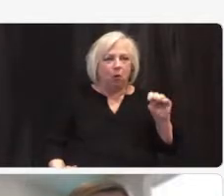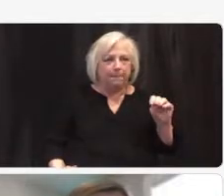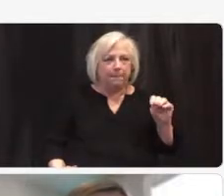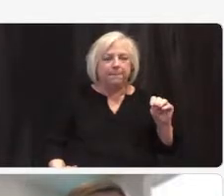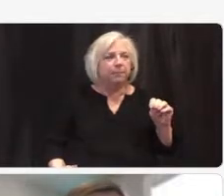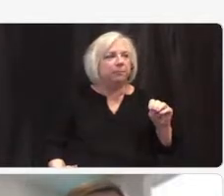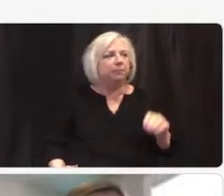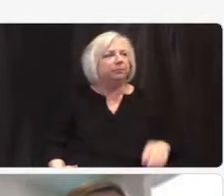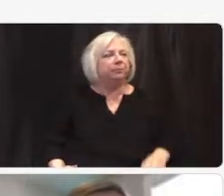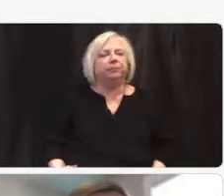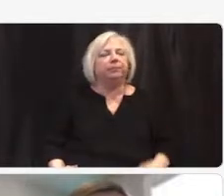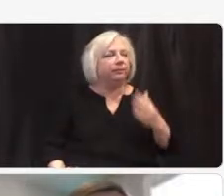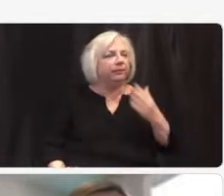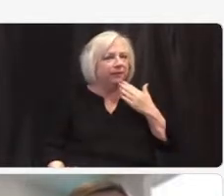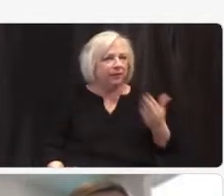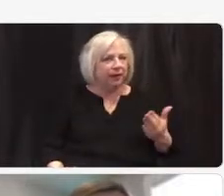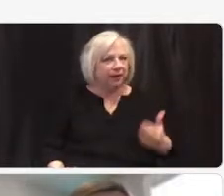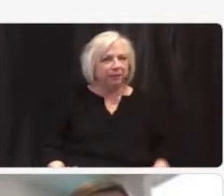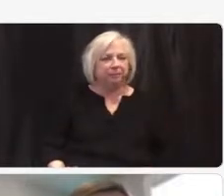Thank you.